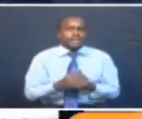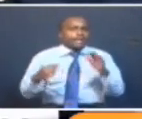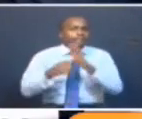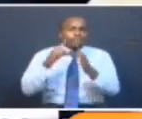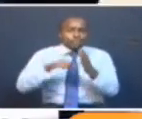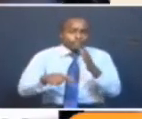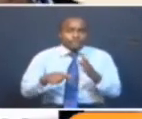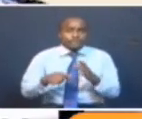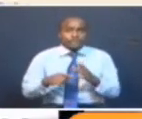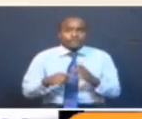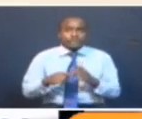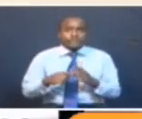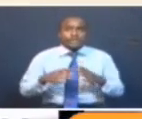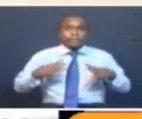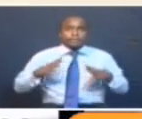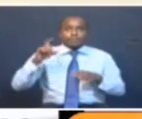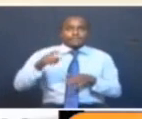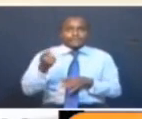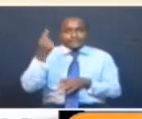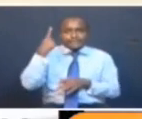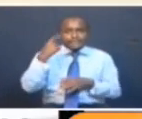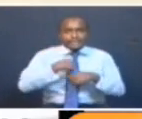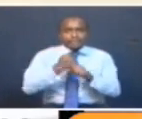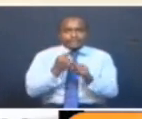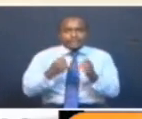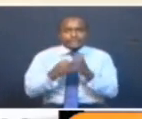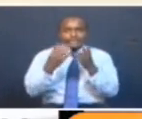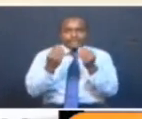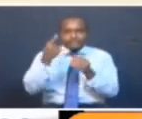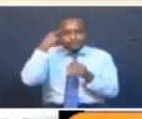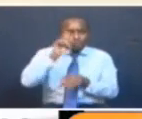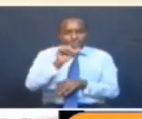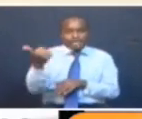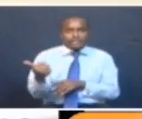the people must understand and make it easier for each other.